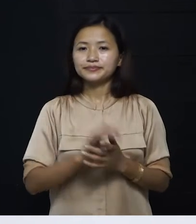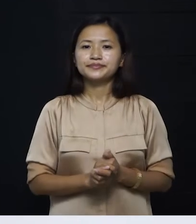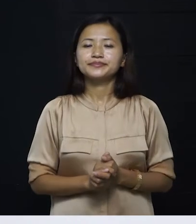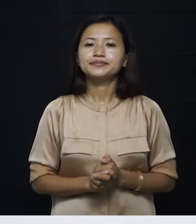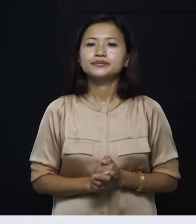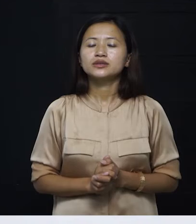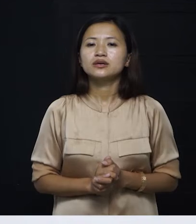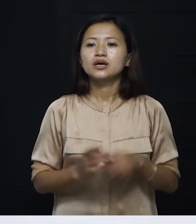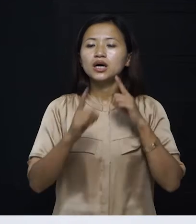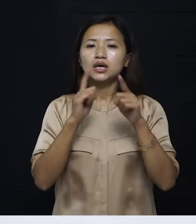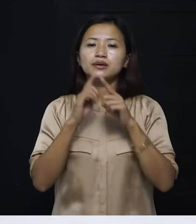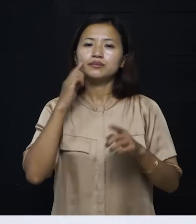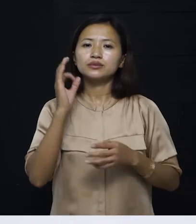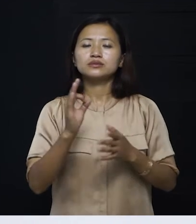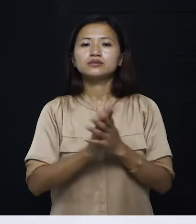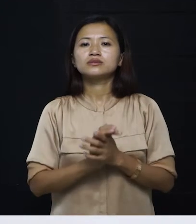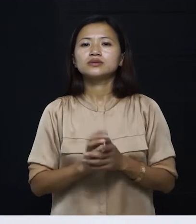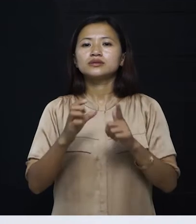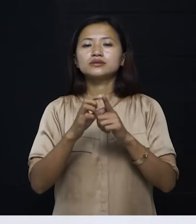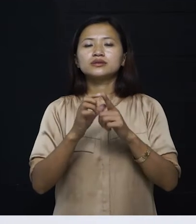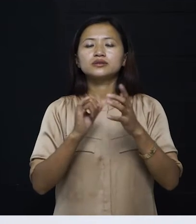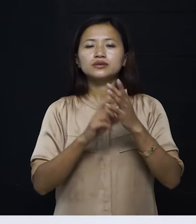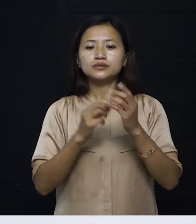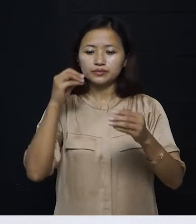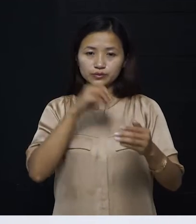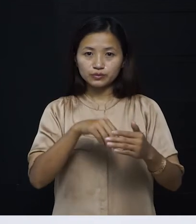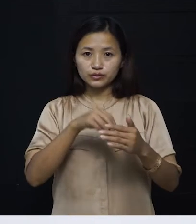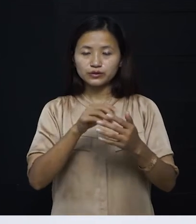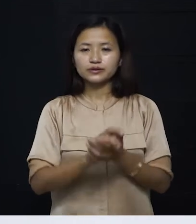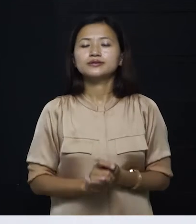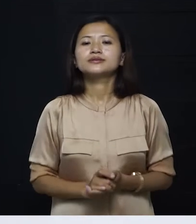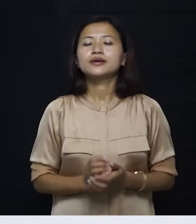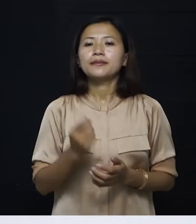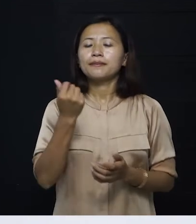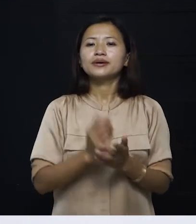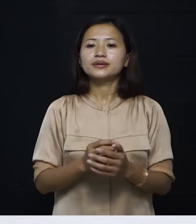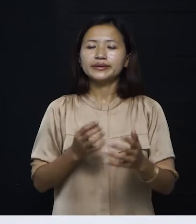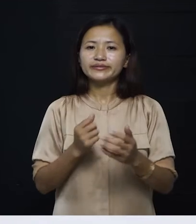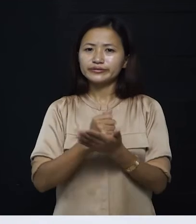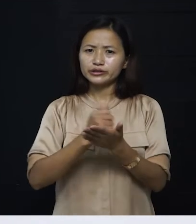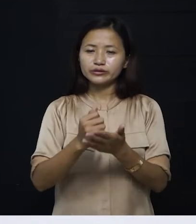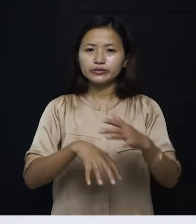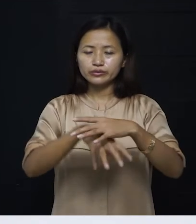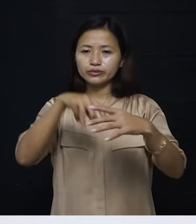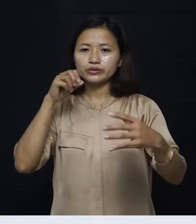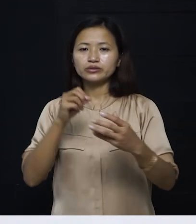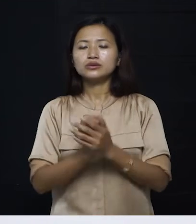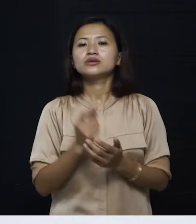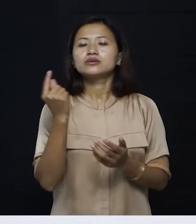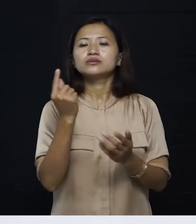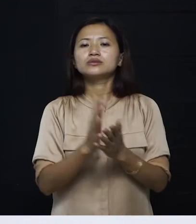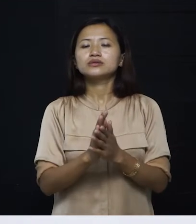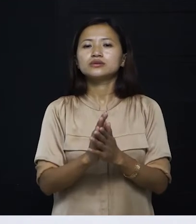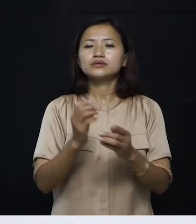We are talking about the importance of depositing the money plus trying to withdraw it through or by